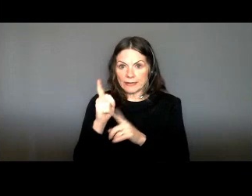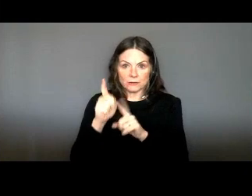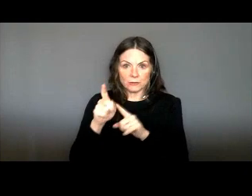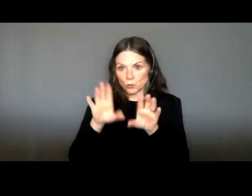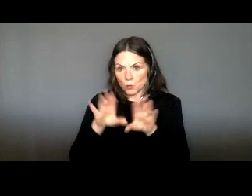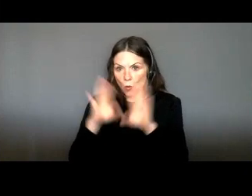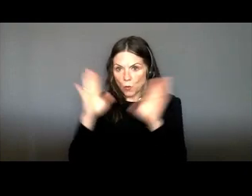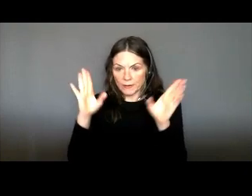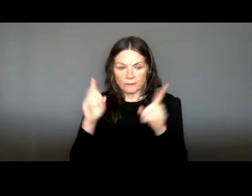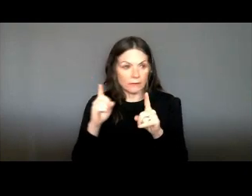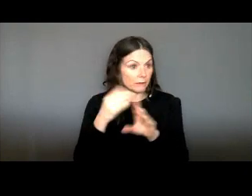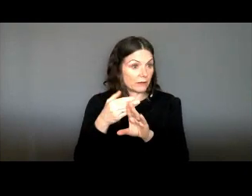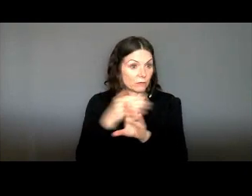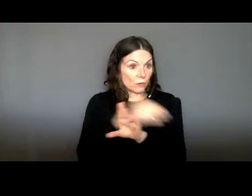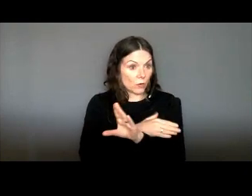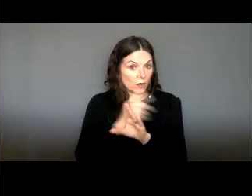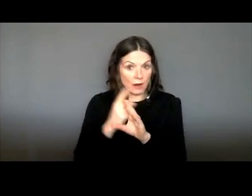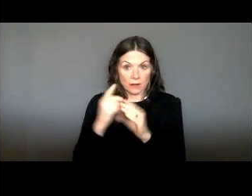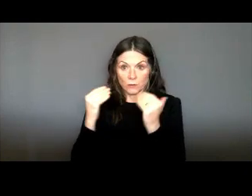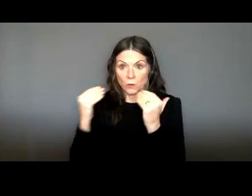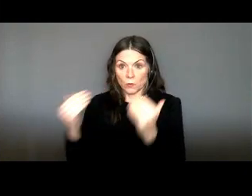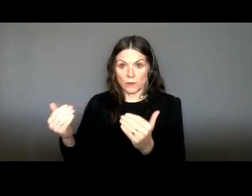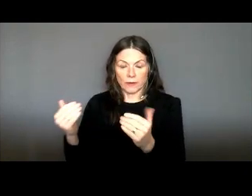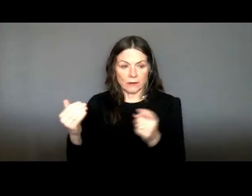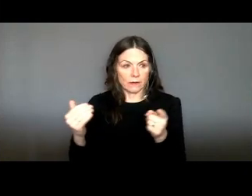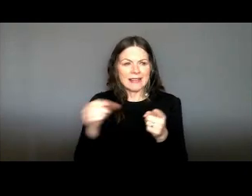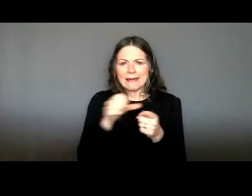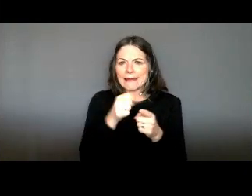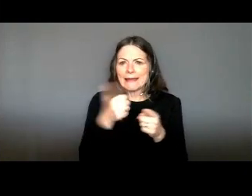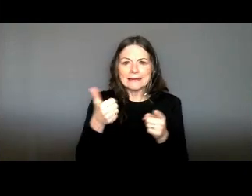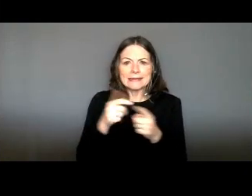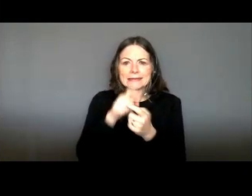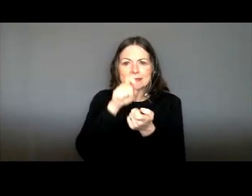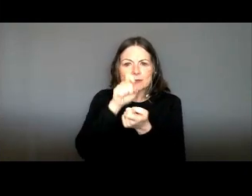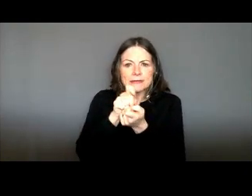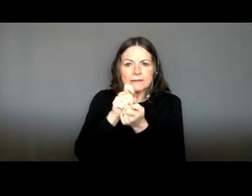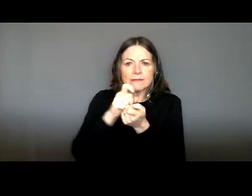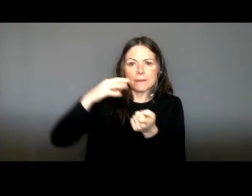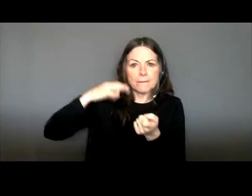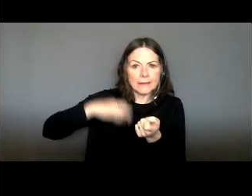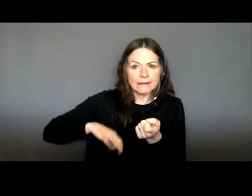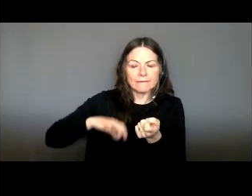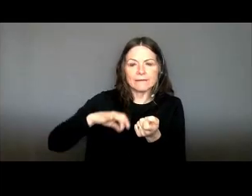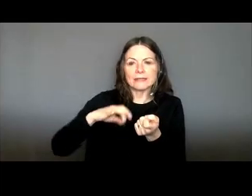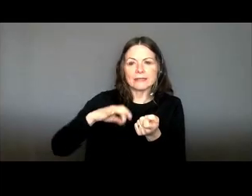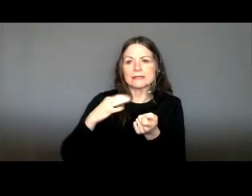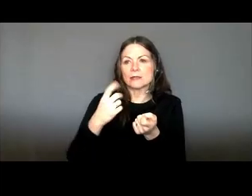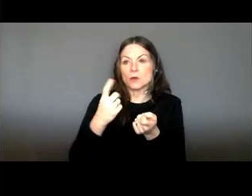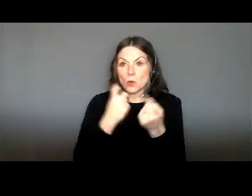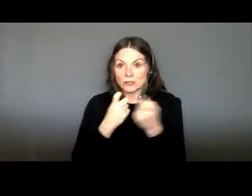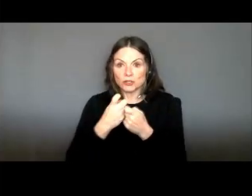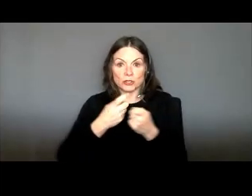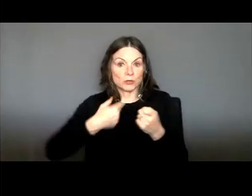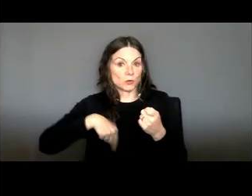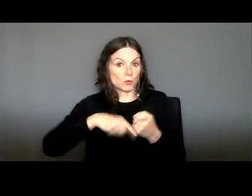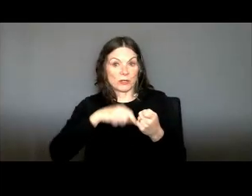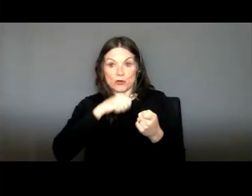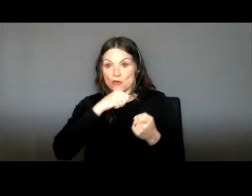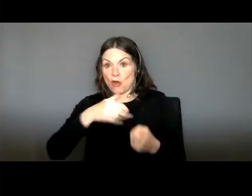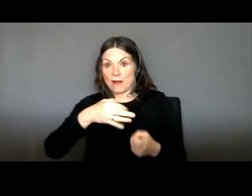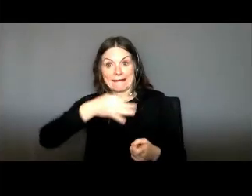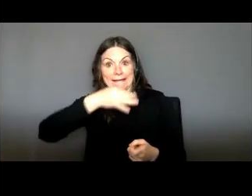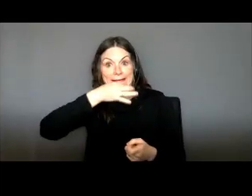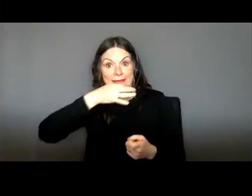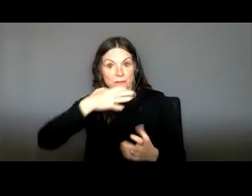want to state that if you have any specific benefits questions, we are not benefits experts at Prosper Canada. We